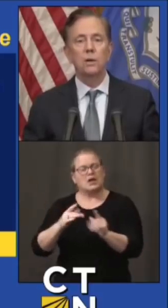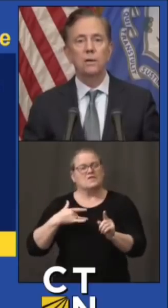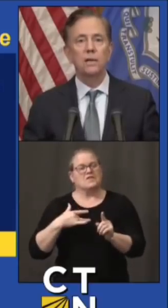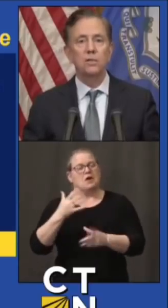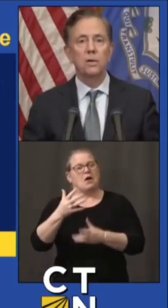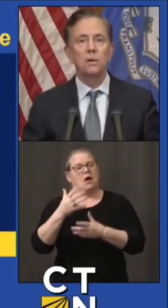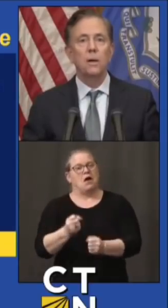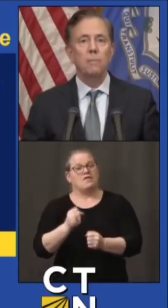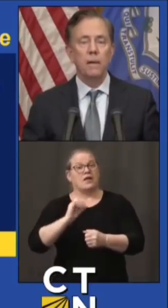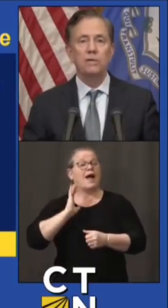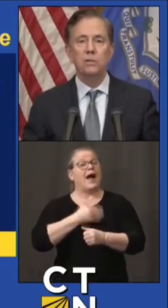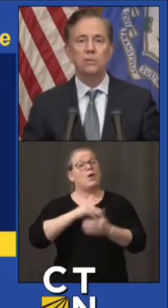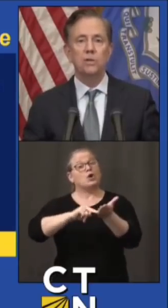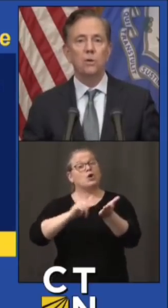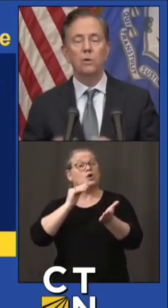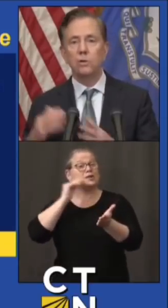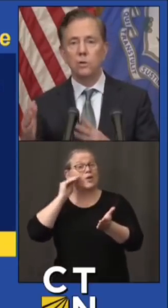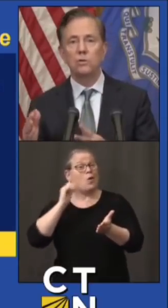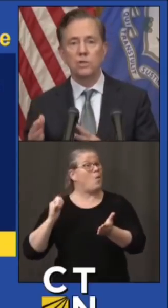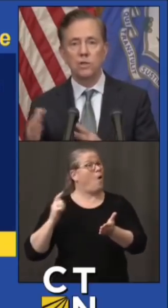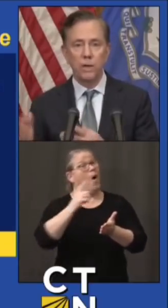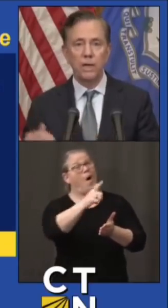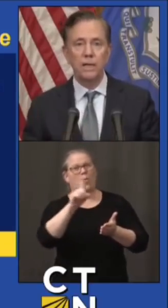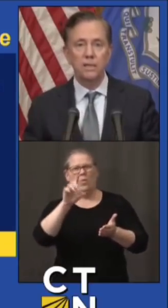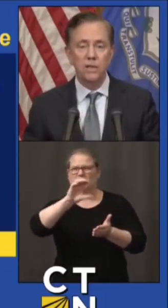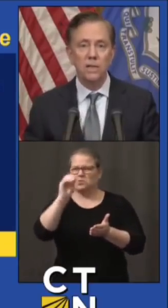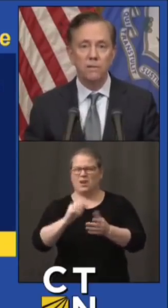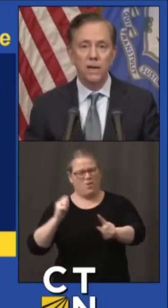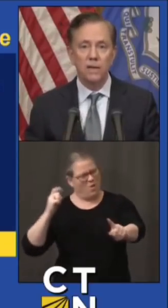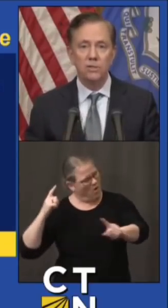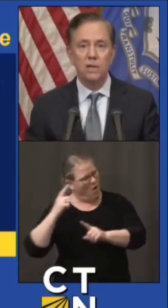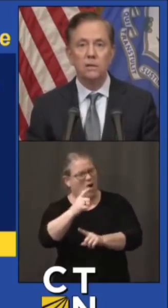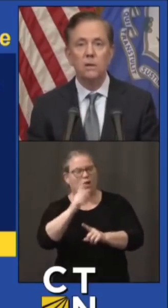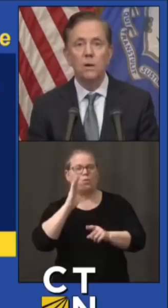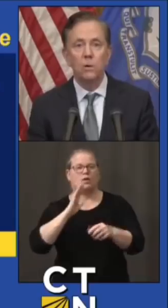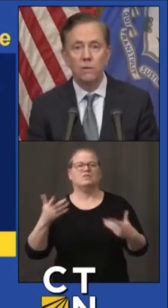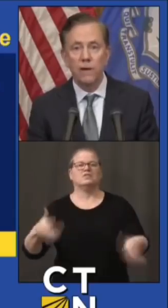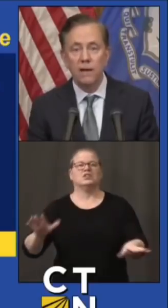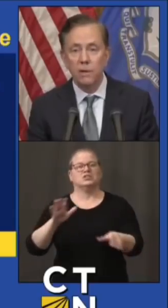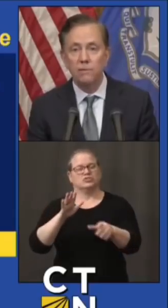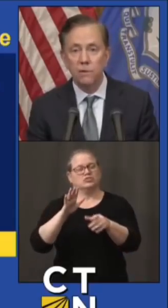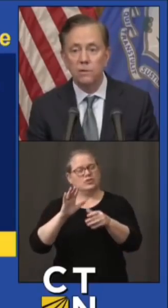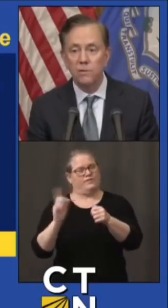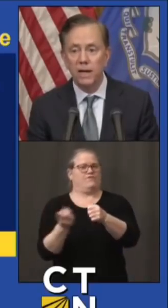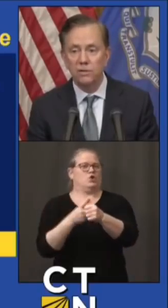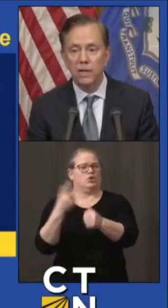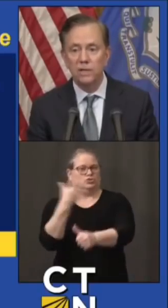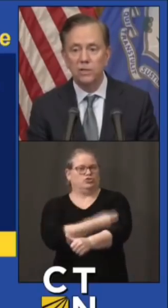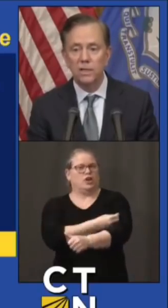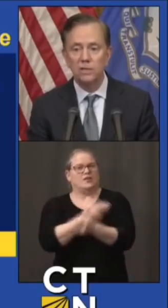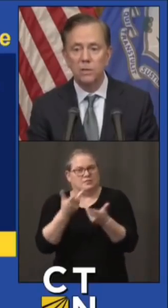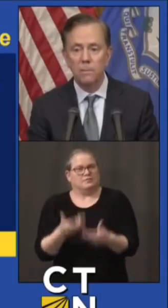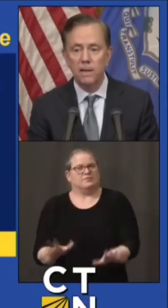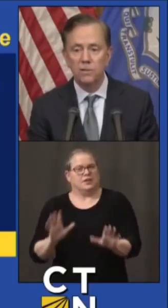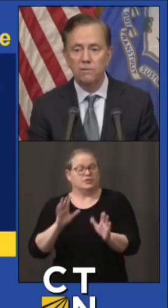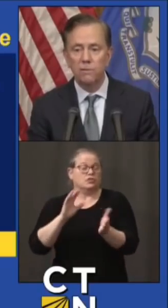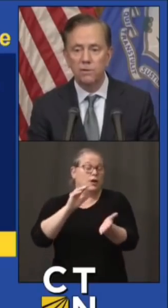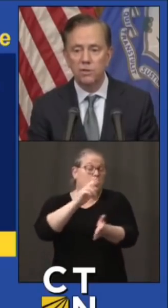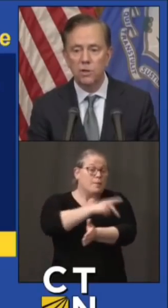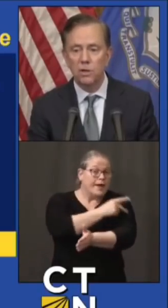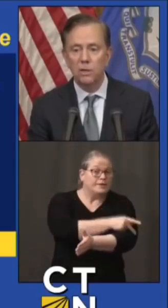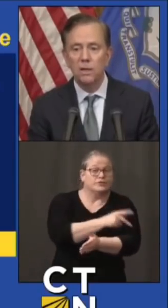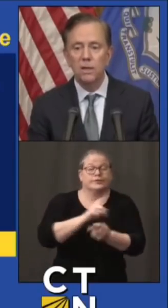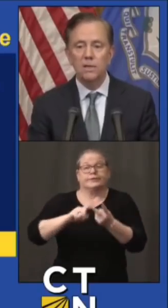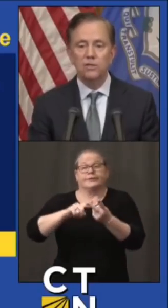homes. That's patients and all the nurses that we can get to take the vaccine will have had their first vaccination. That's an amazing